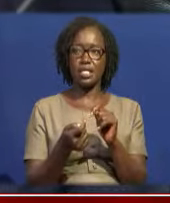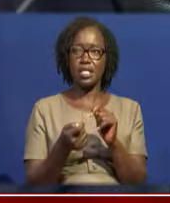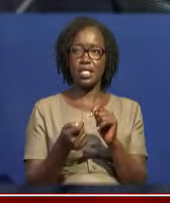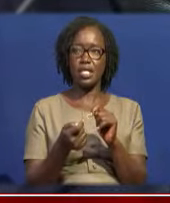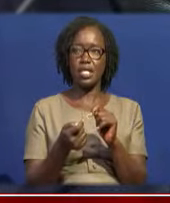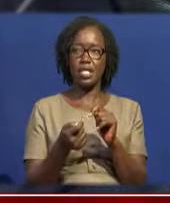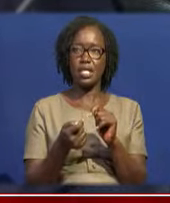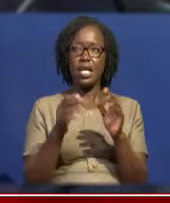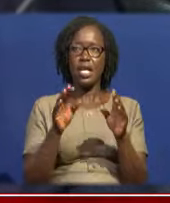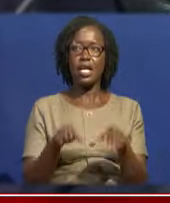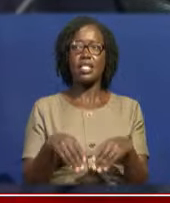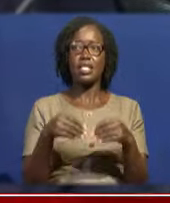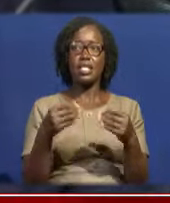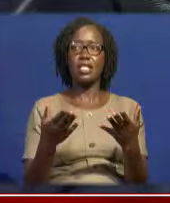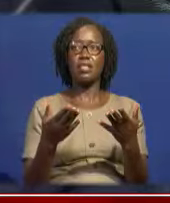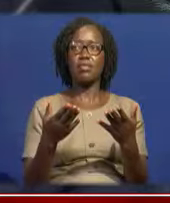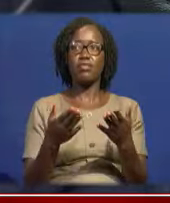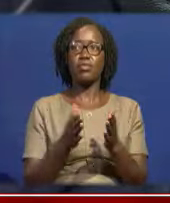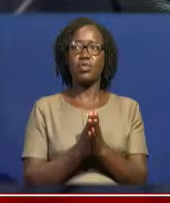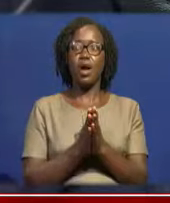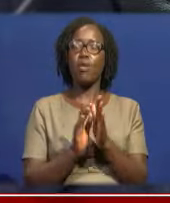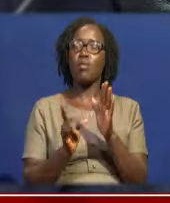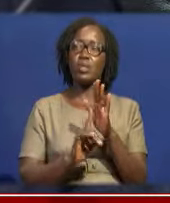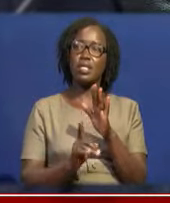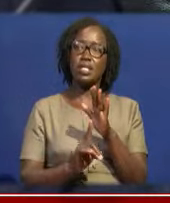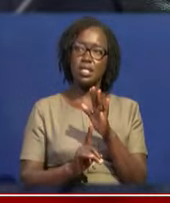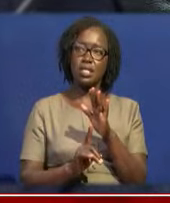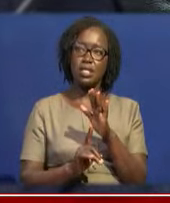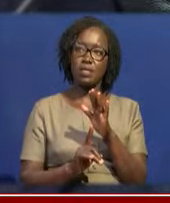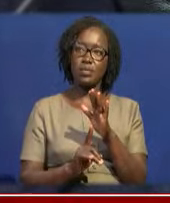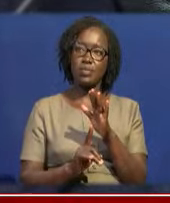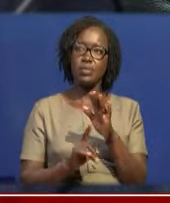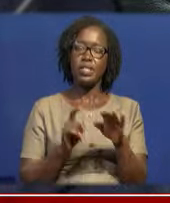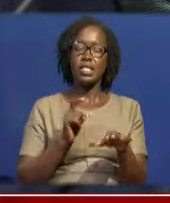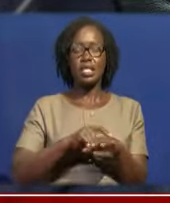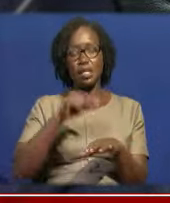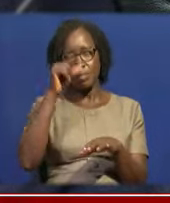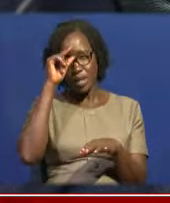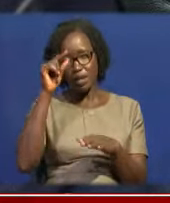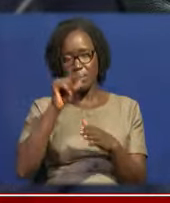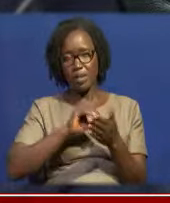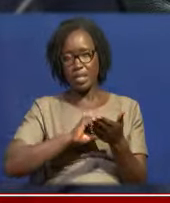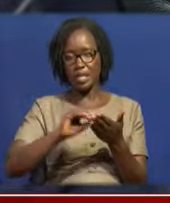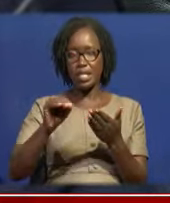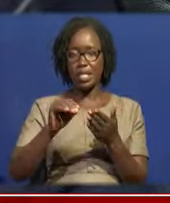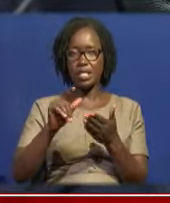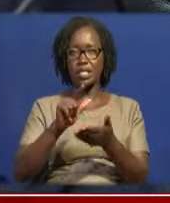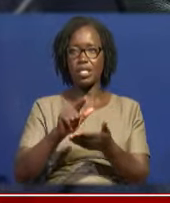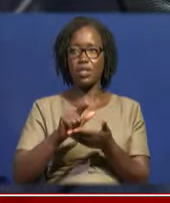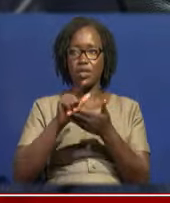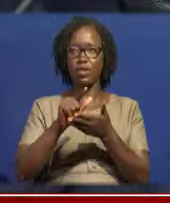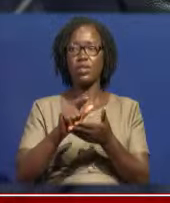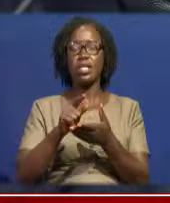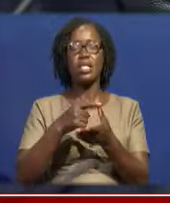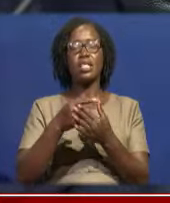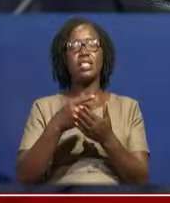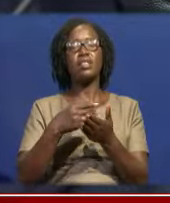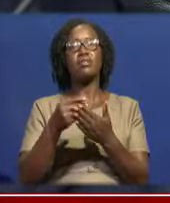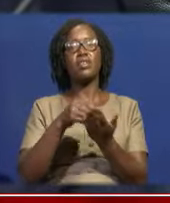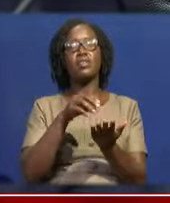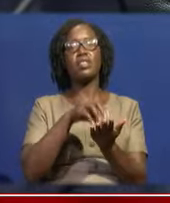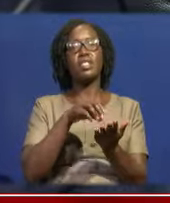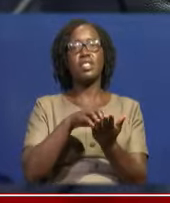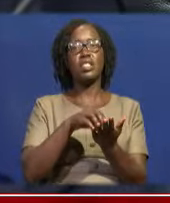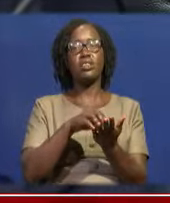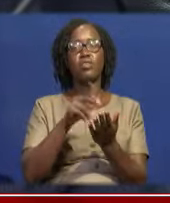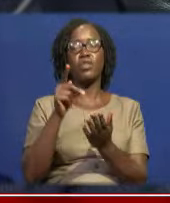and submitted to our parent ministry. Once the government writes off the loan, the financial status of